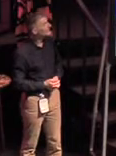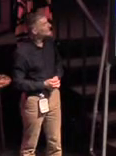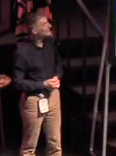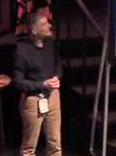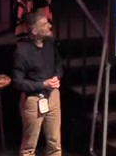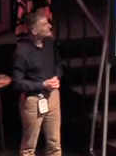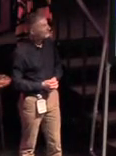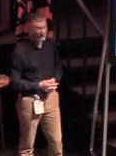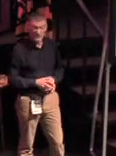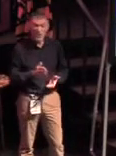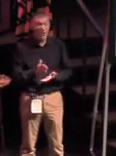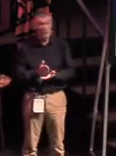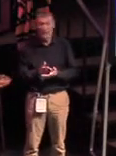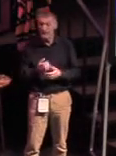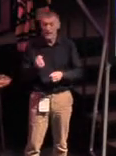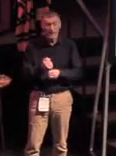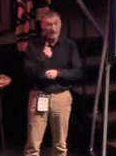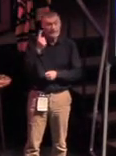it just makes sense.